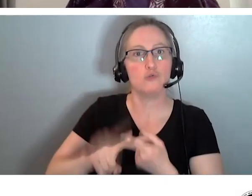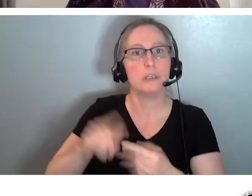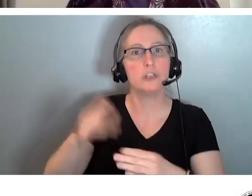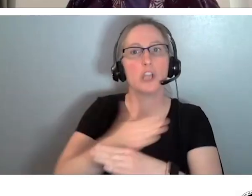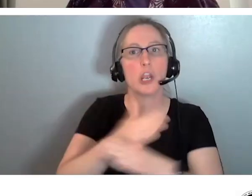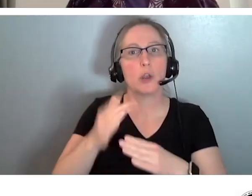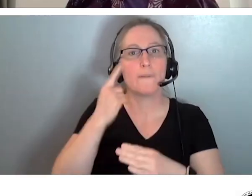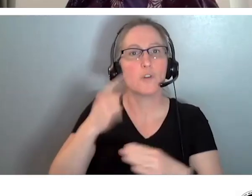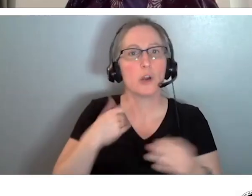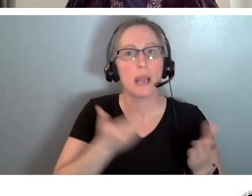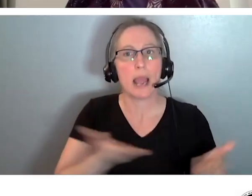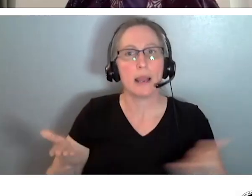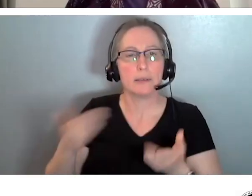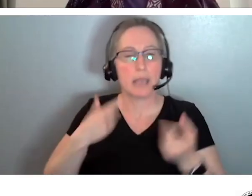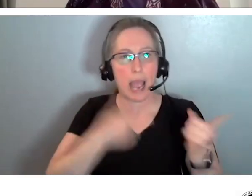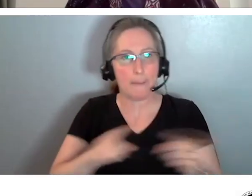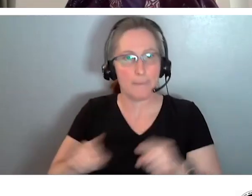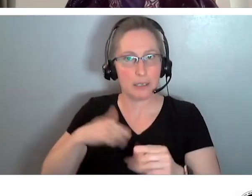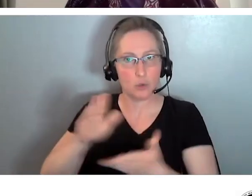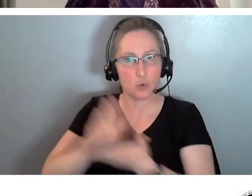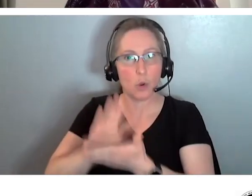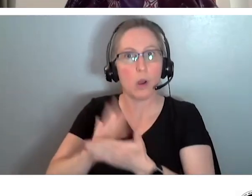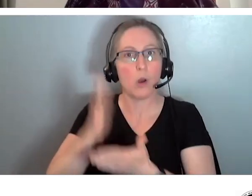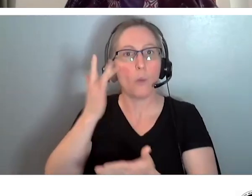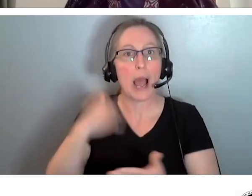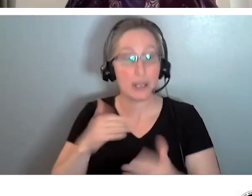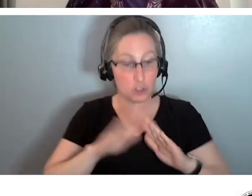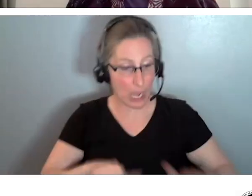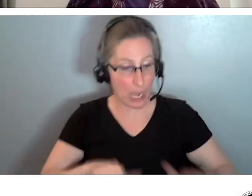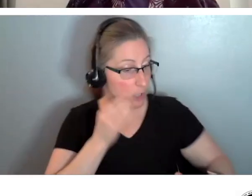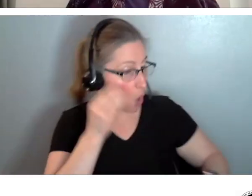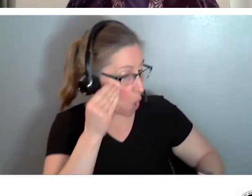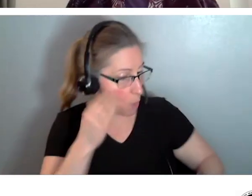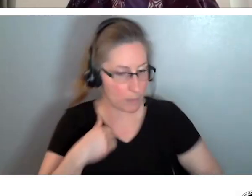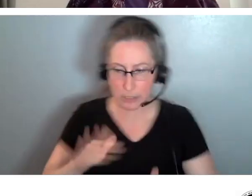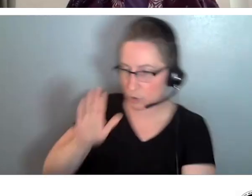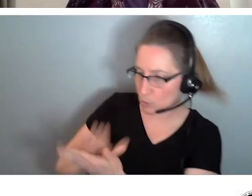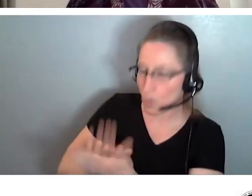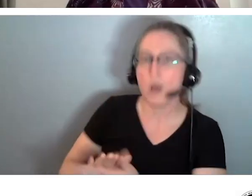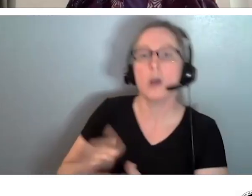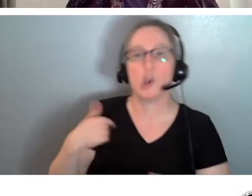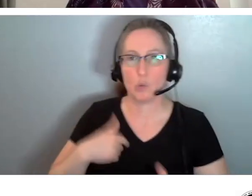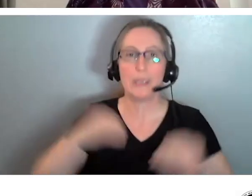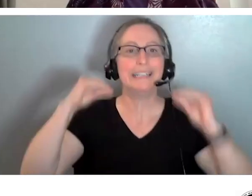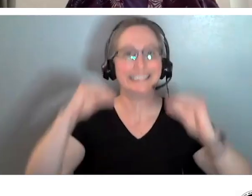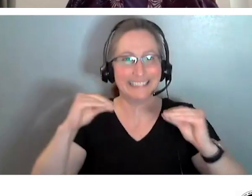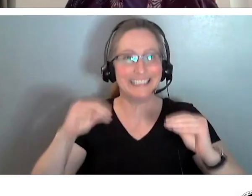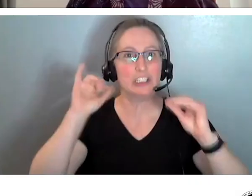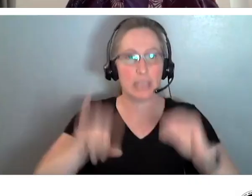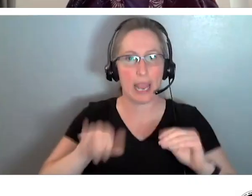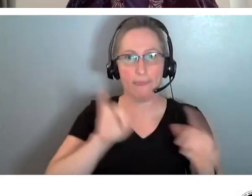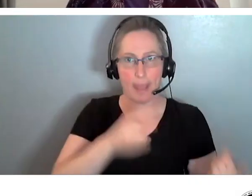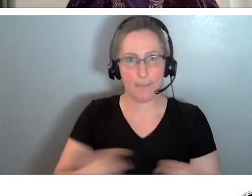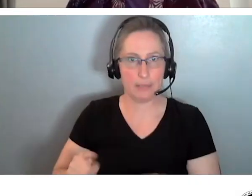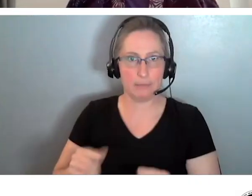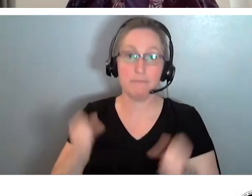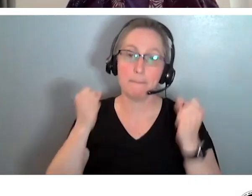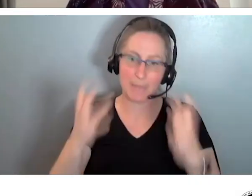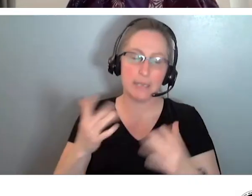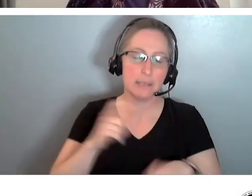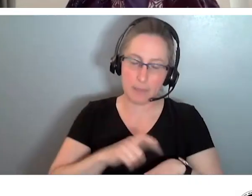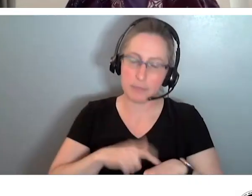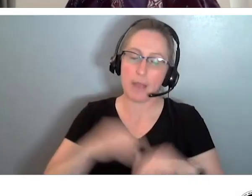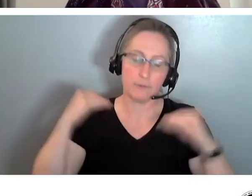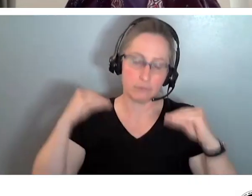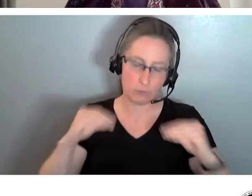of things that happen at school when the child is at home and vice versa. And we can teach toward that happening. I've done it many